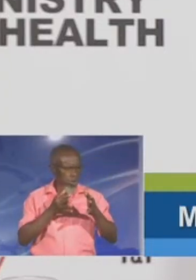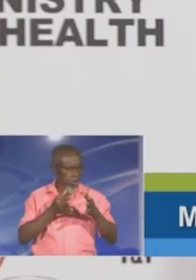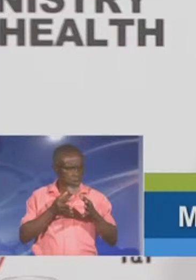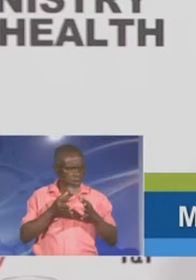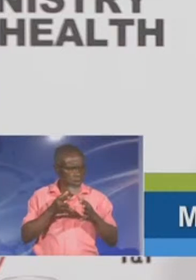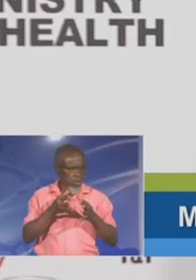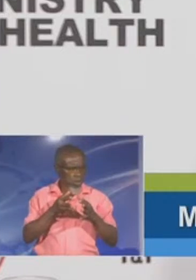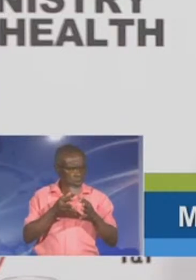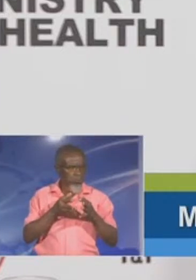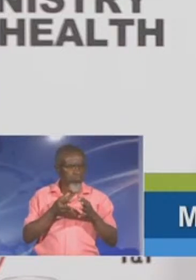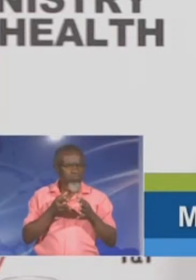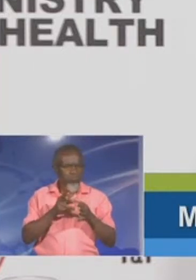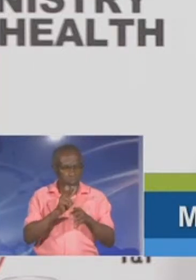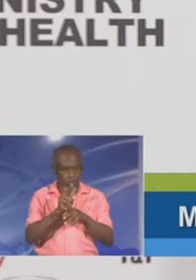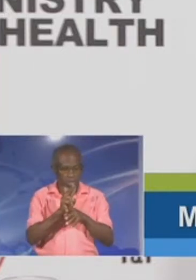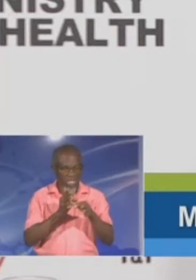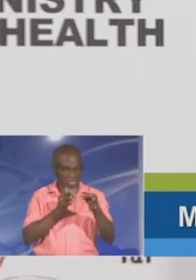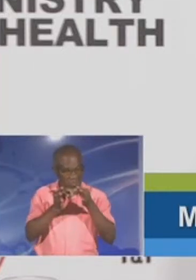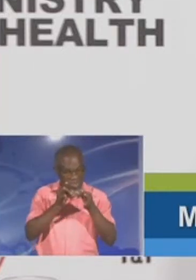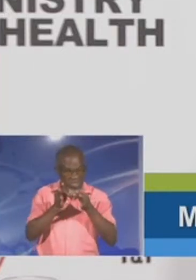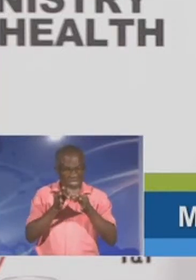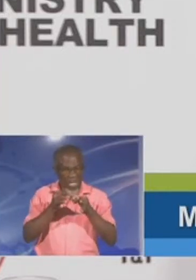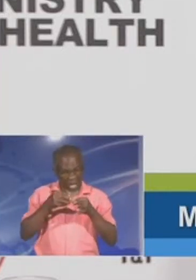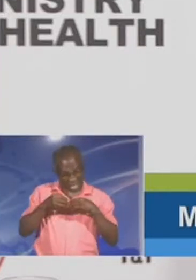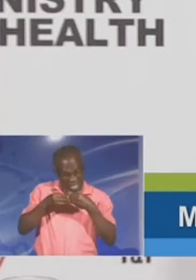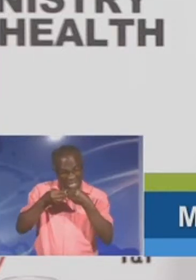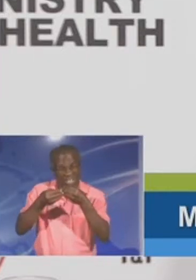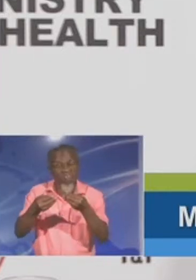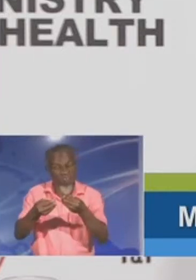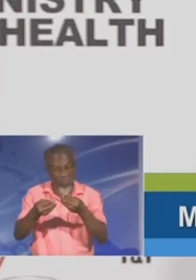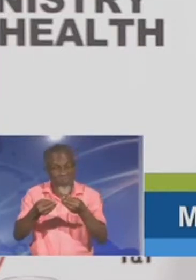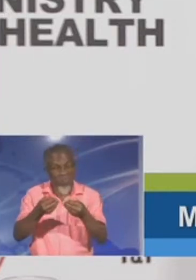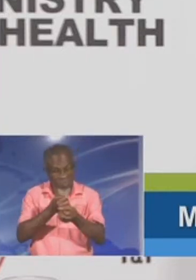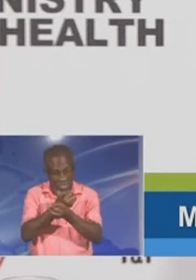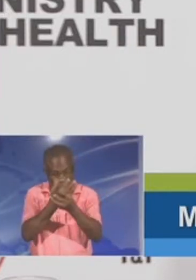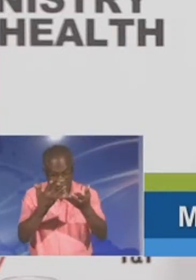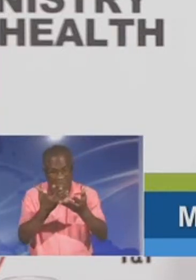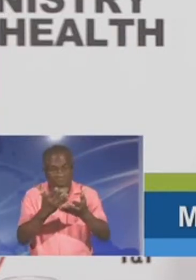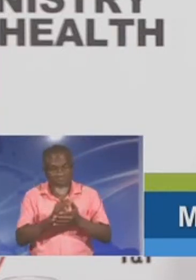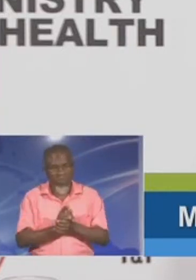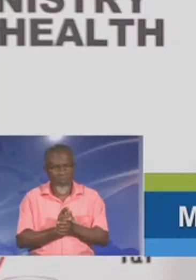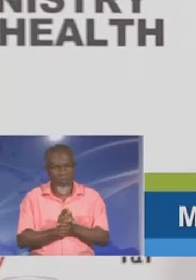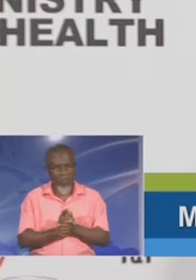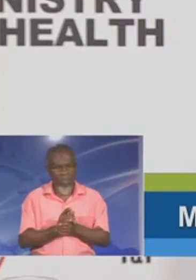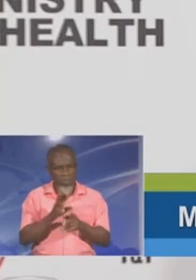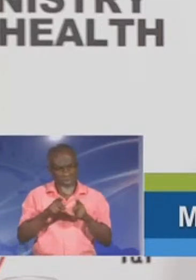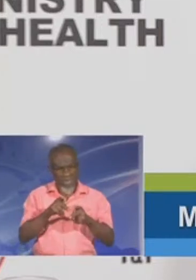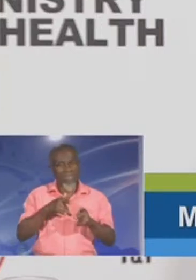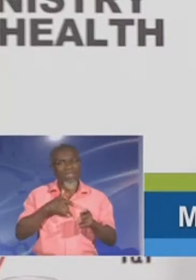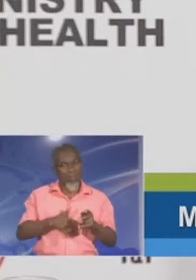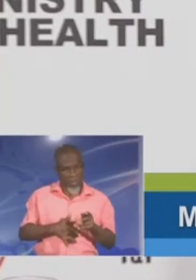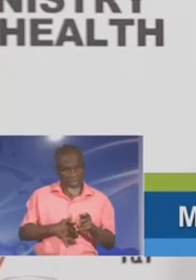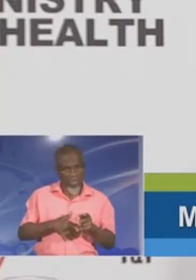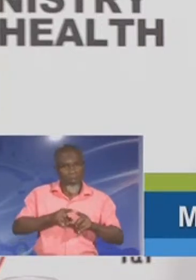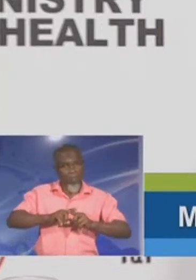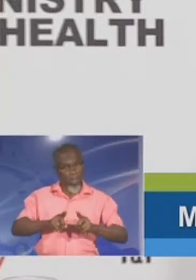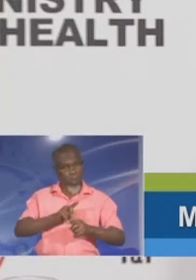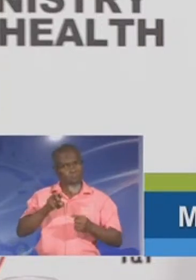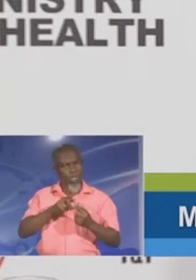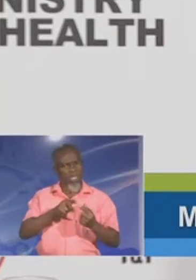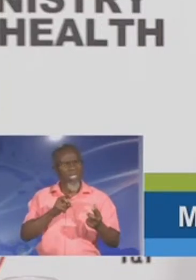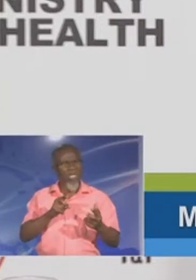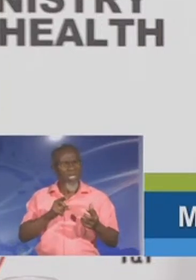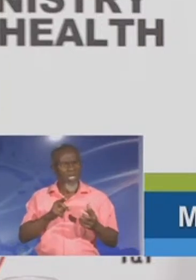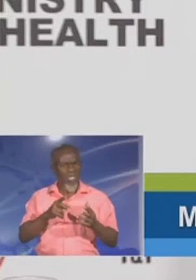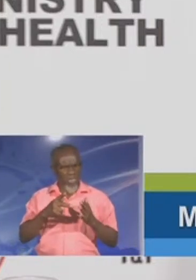I gave, whereby sometimes people may be depressed, but at the point where they make the decision to end their life, they